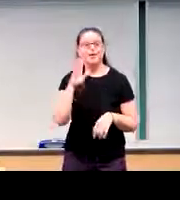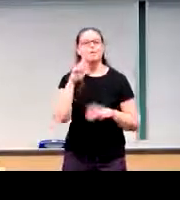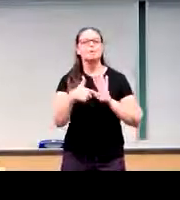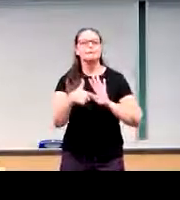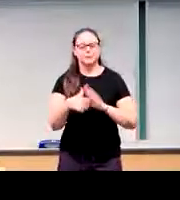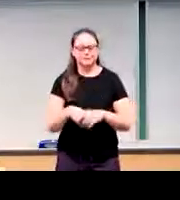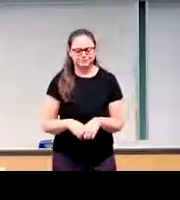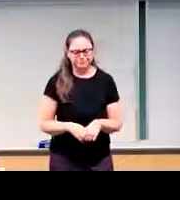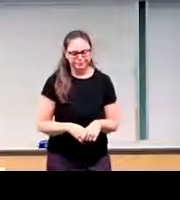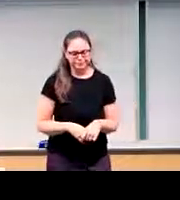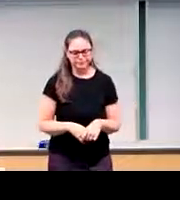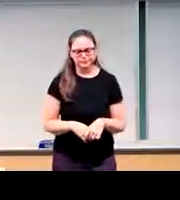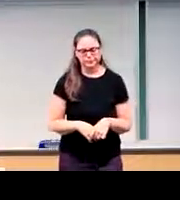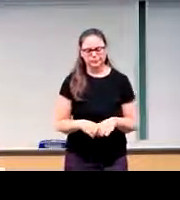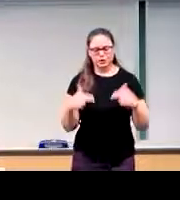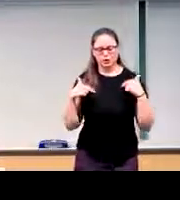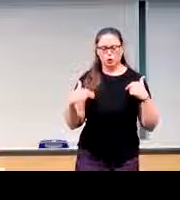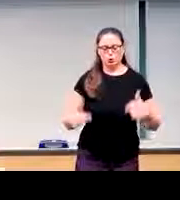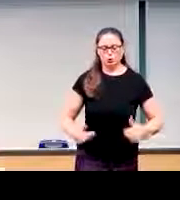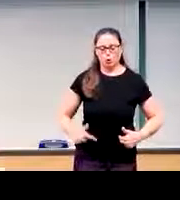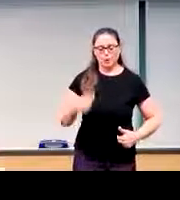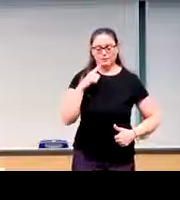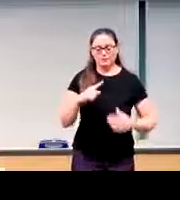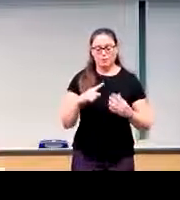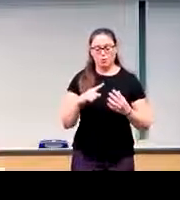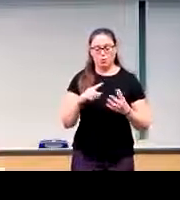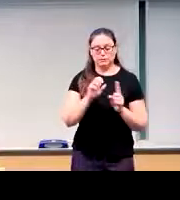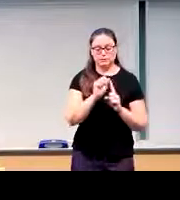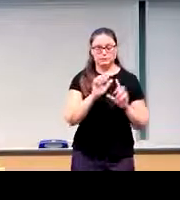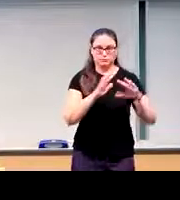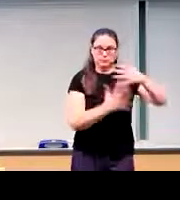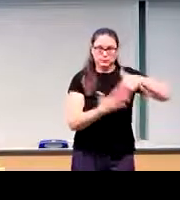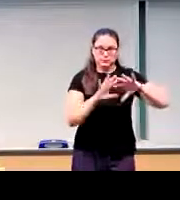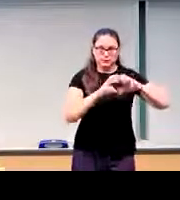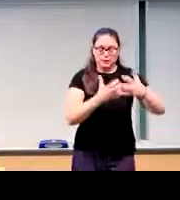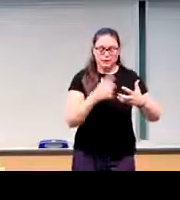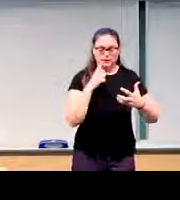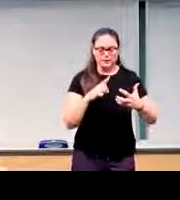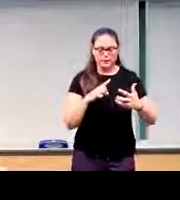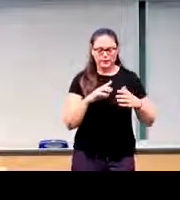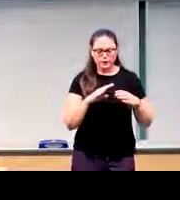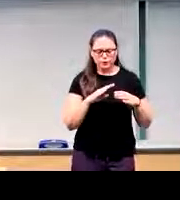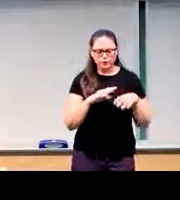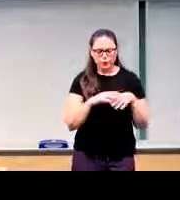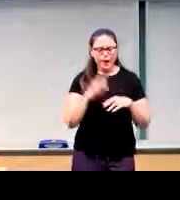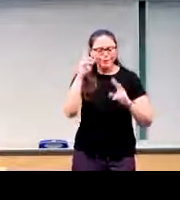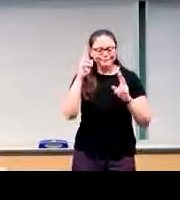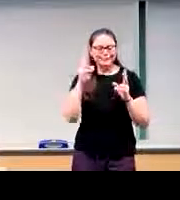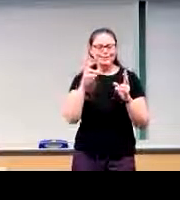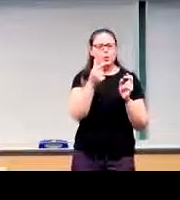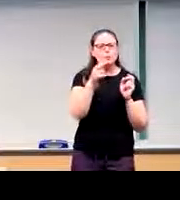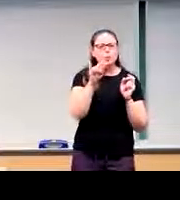example, humans in foraging societies engage in practices like grooming cliques, which are